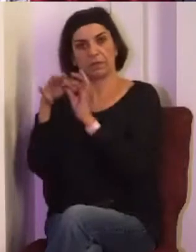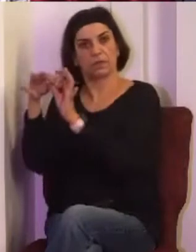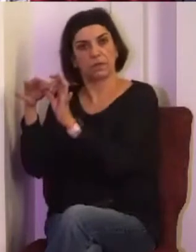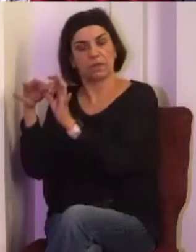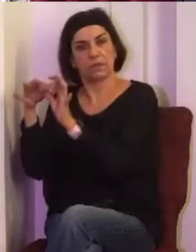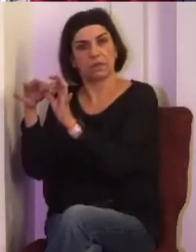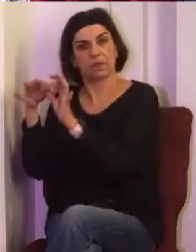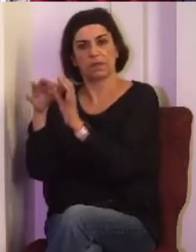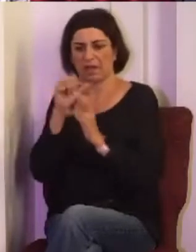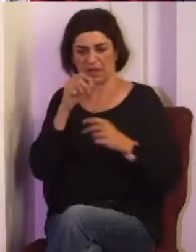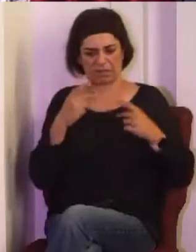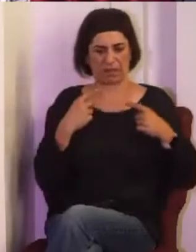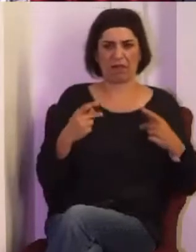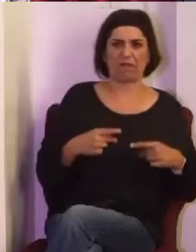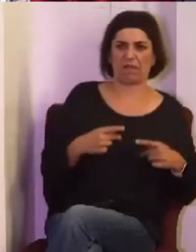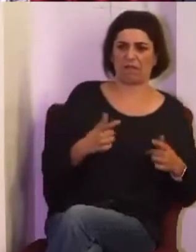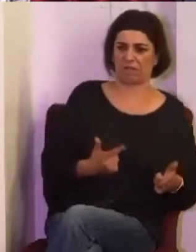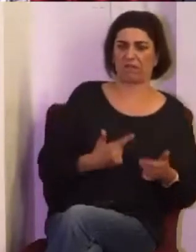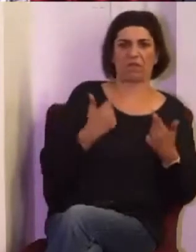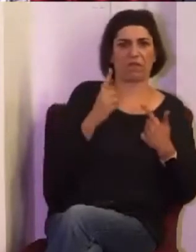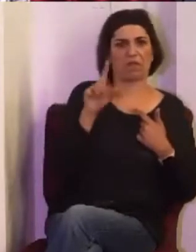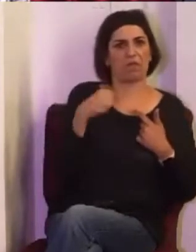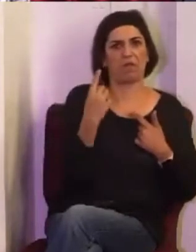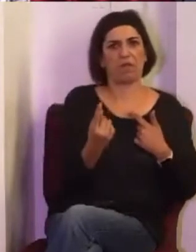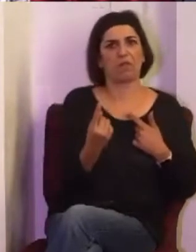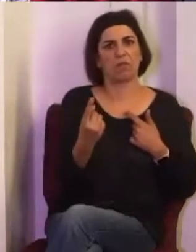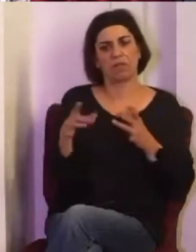was a spiritual state of being.